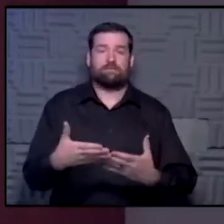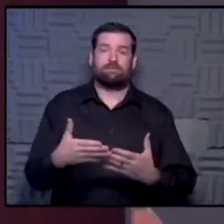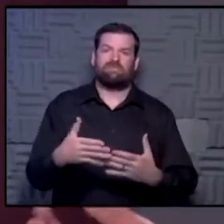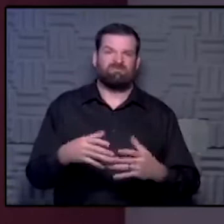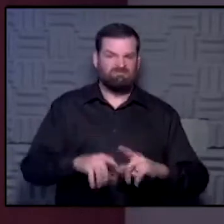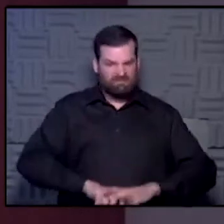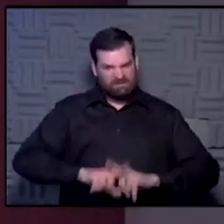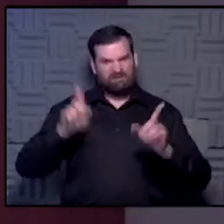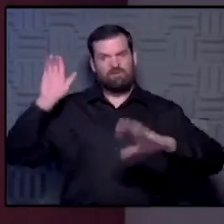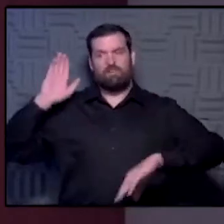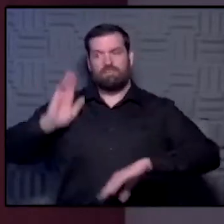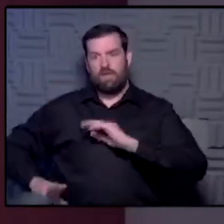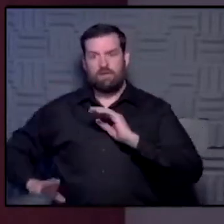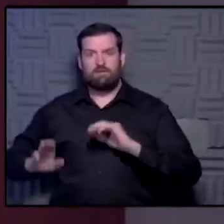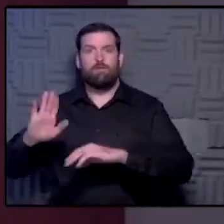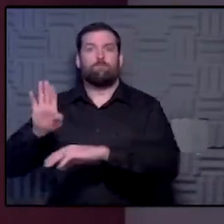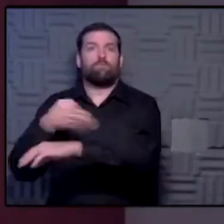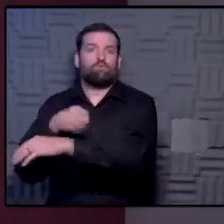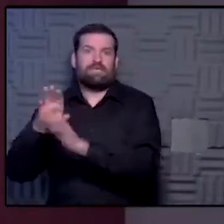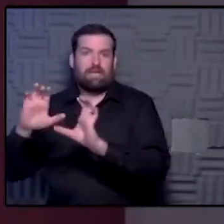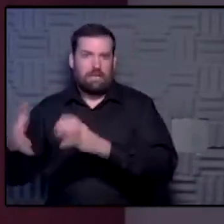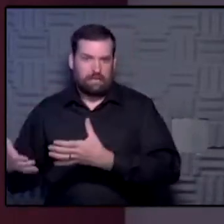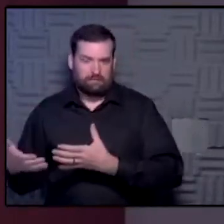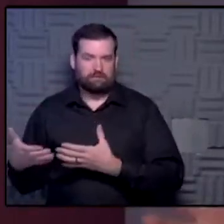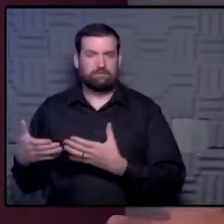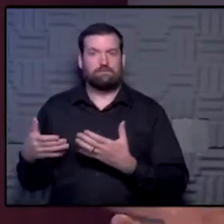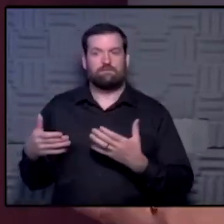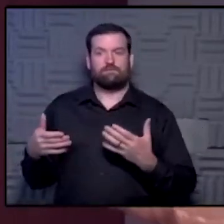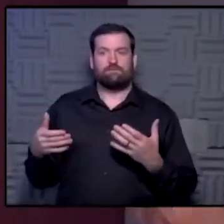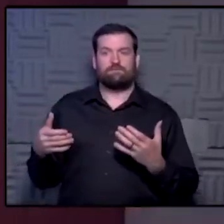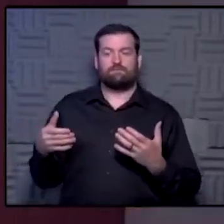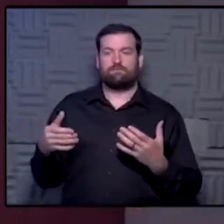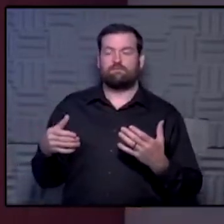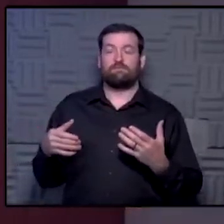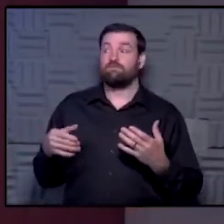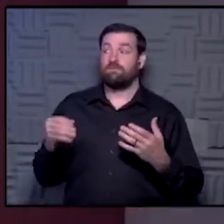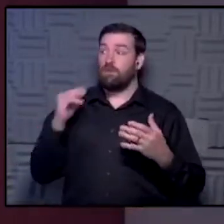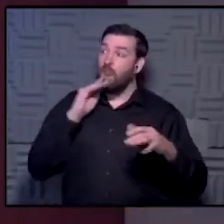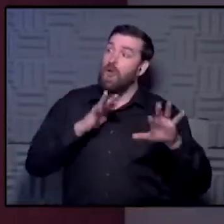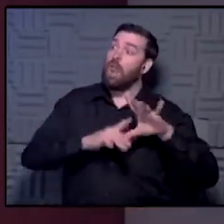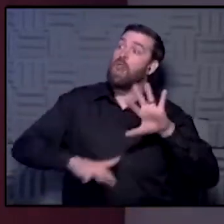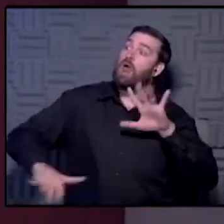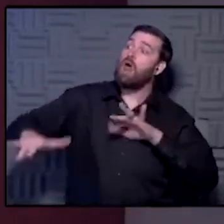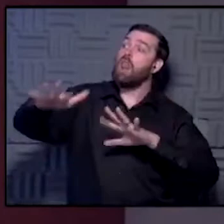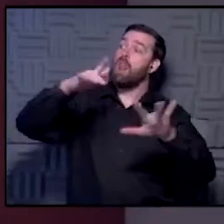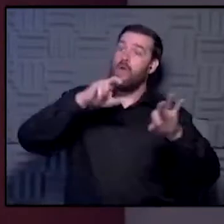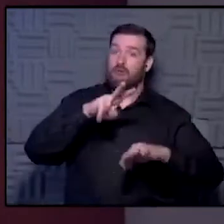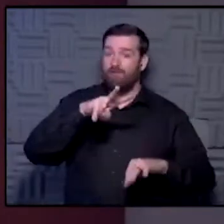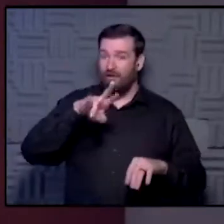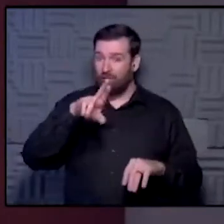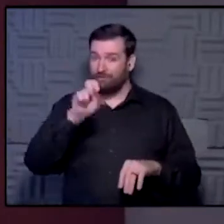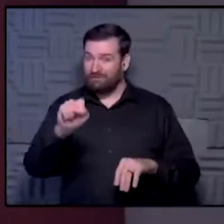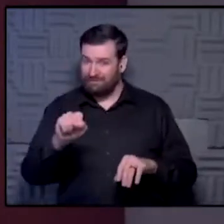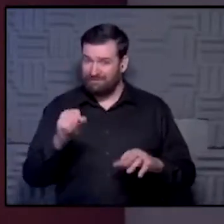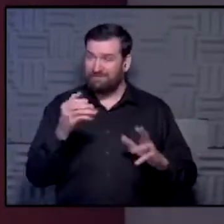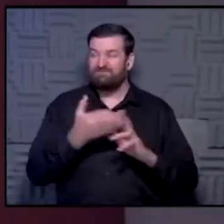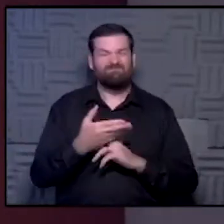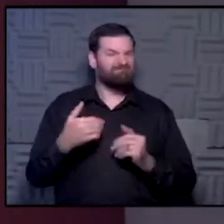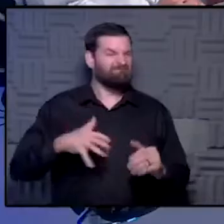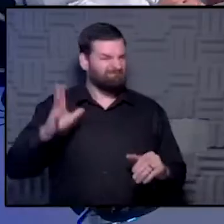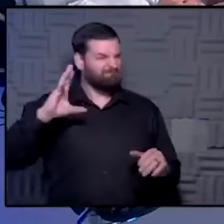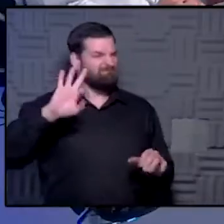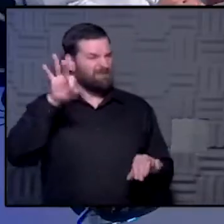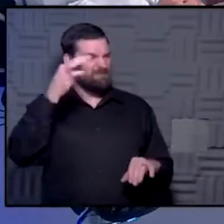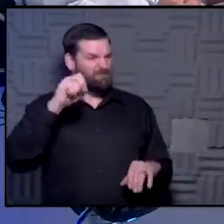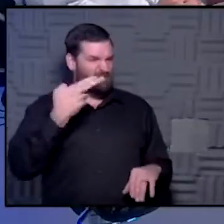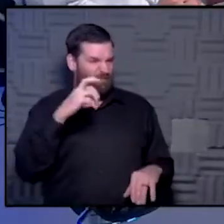very different than sitting in like a music class where you're actively spreading the virus as you play an instrument. Yeah, yes. if you're playing an as instrument. a former French horn player, I